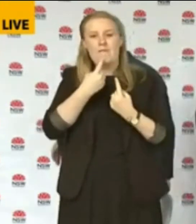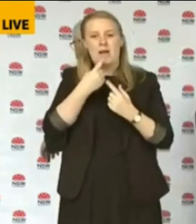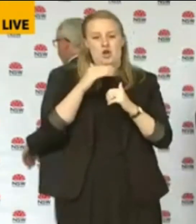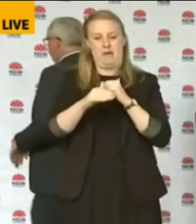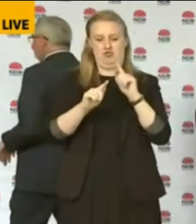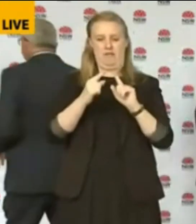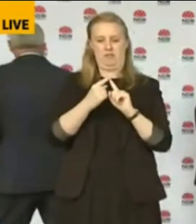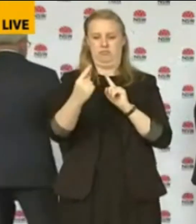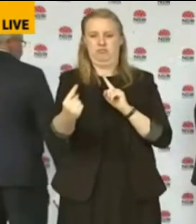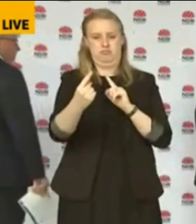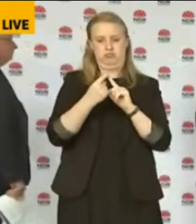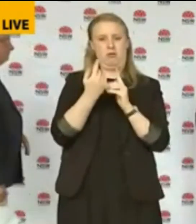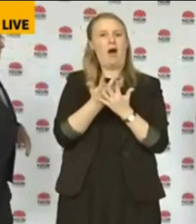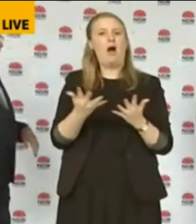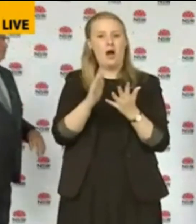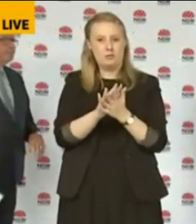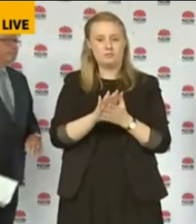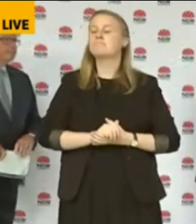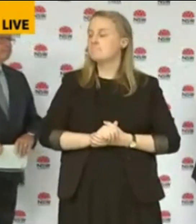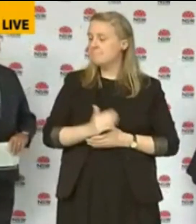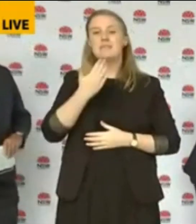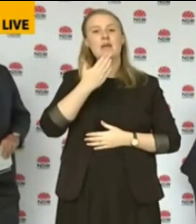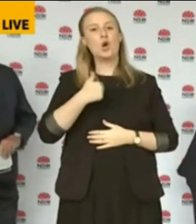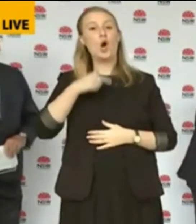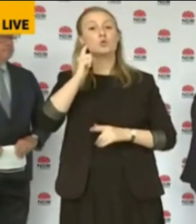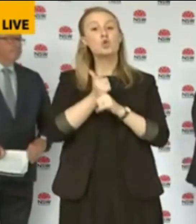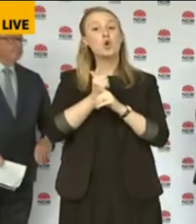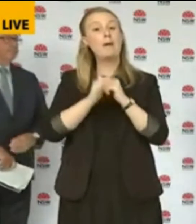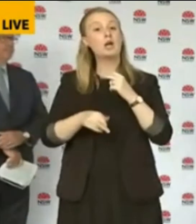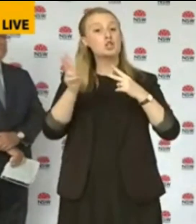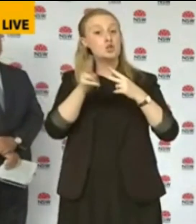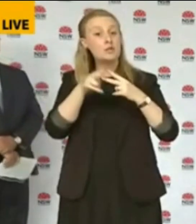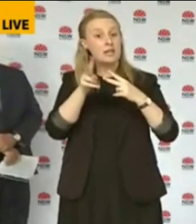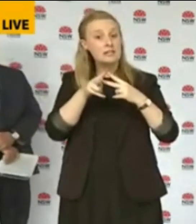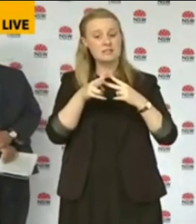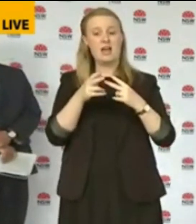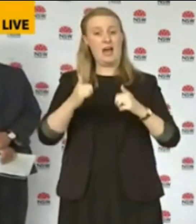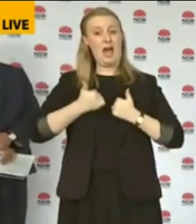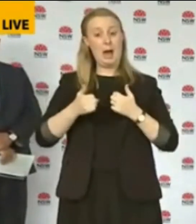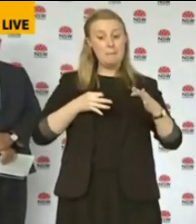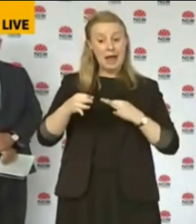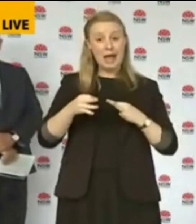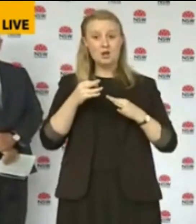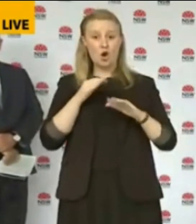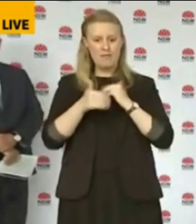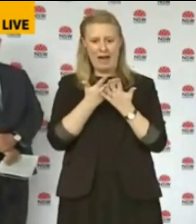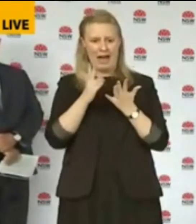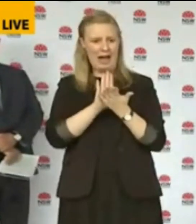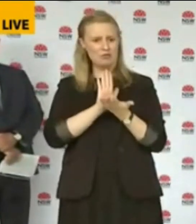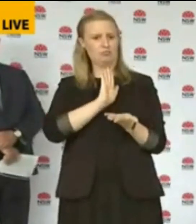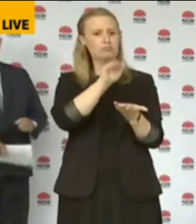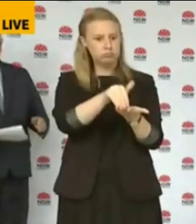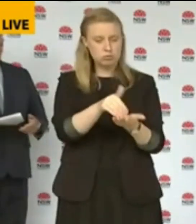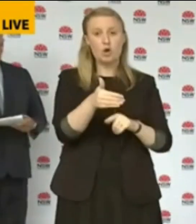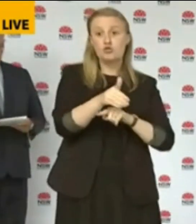Thank you very much, Minister. Good morning, everyone. So I'm going to talk about two things, the transport plan for the SCG Test Cricket